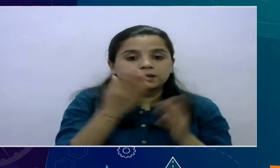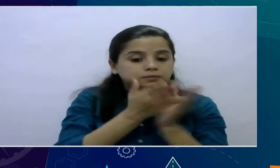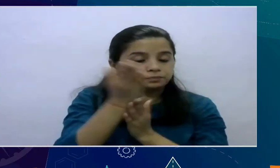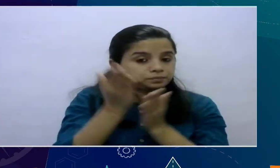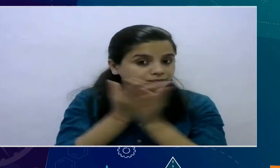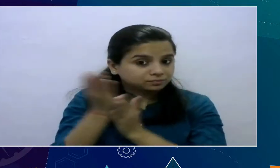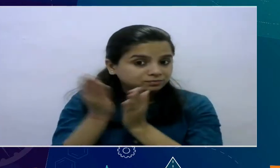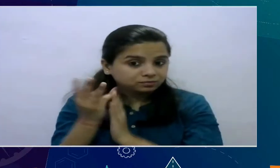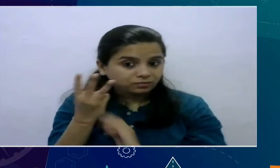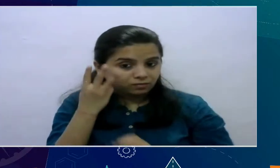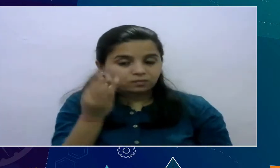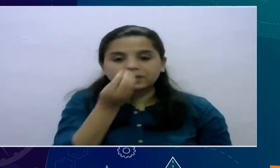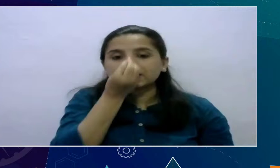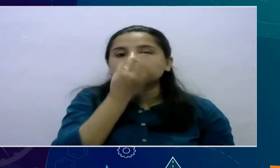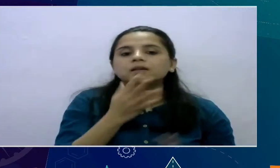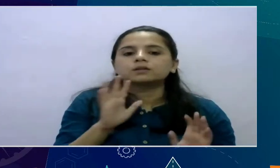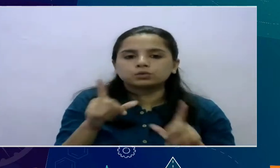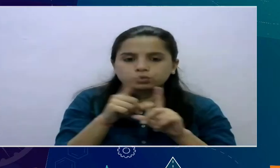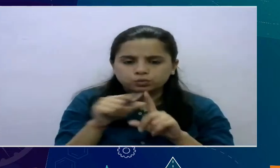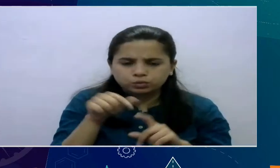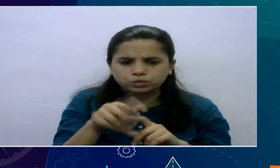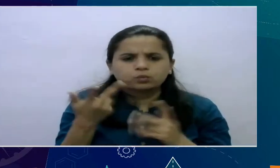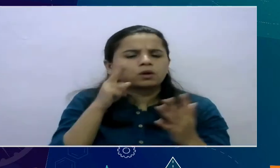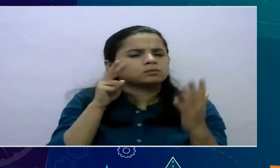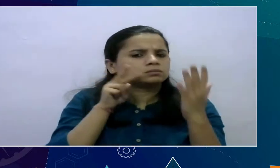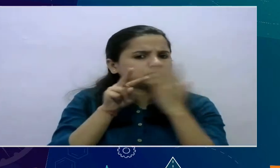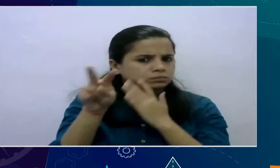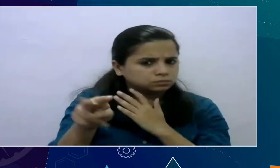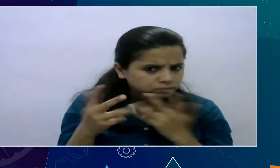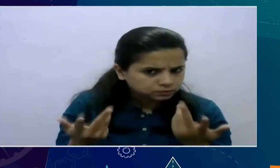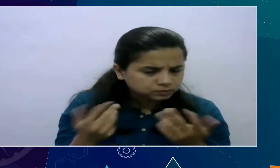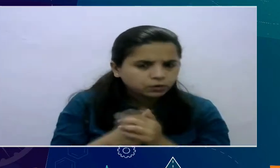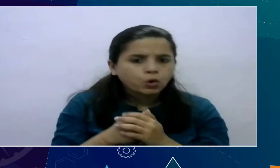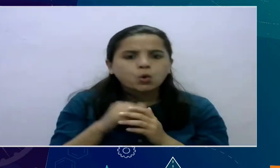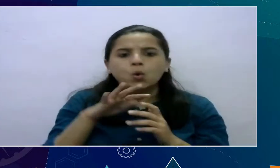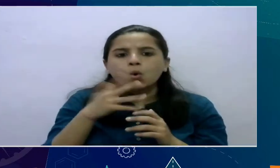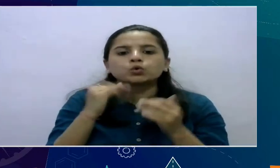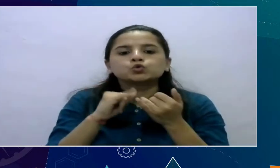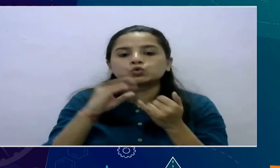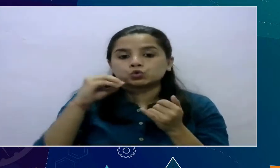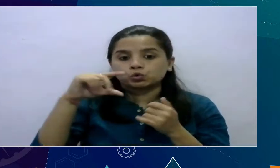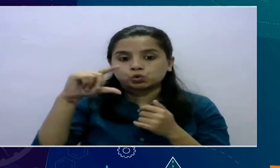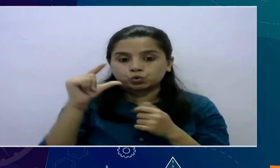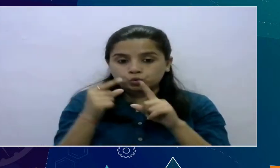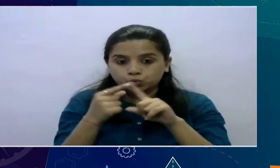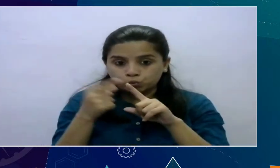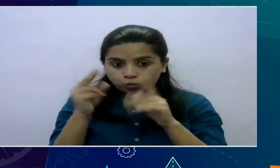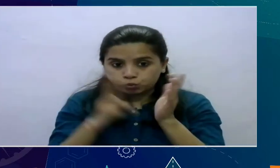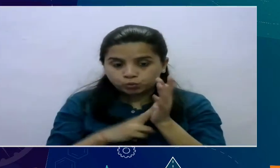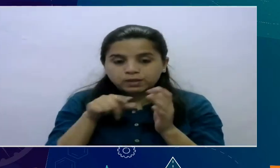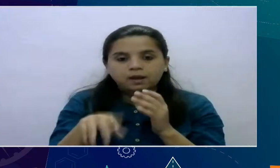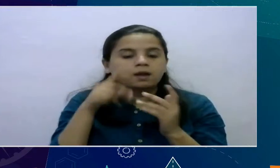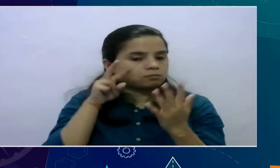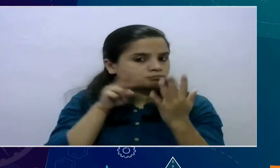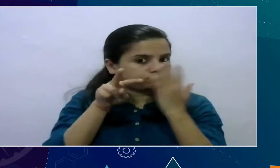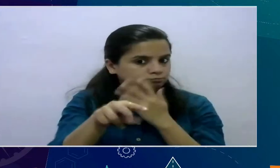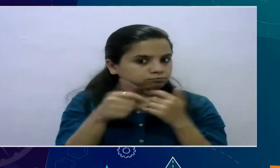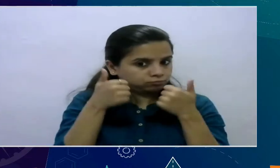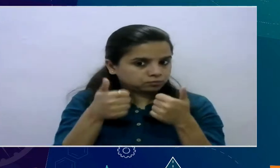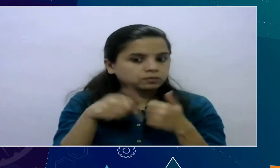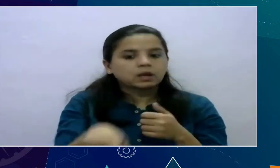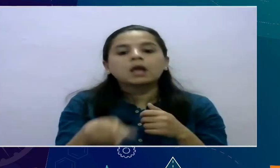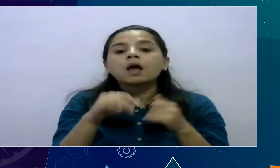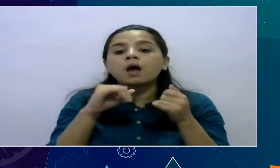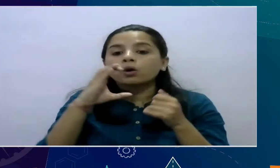very easy. One is whether it is transparency. We saw solution is transparent, colloid is